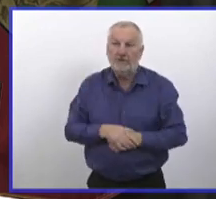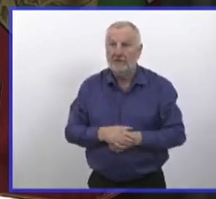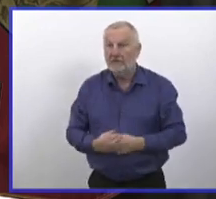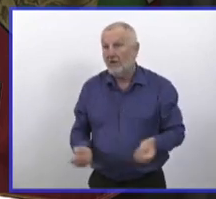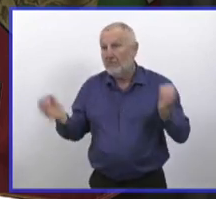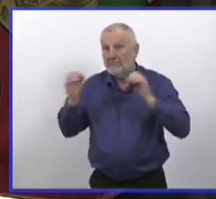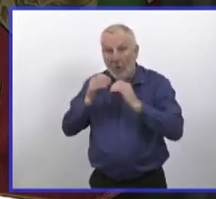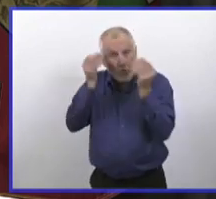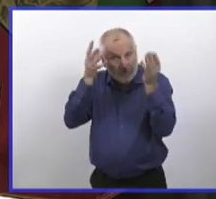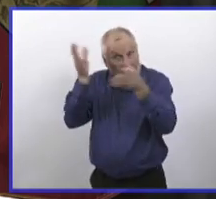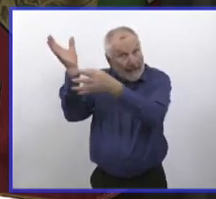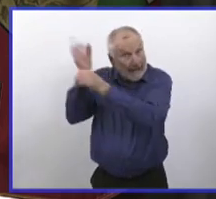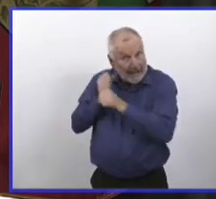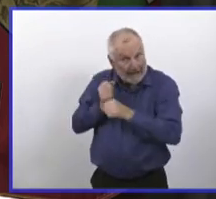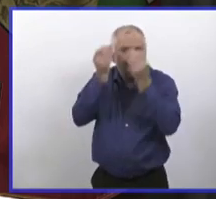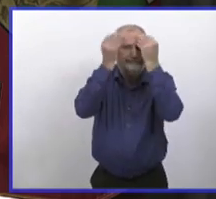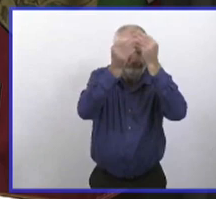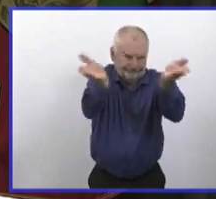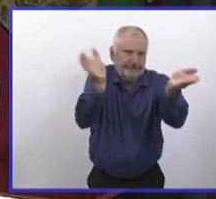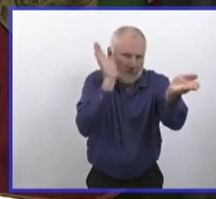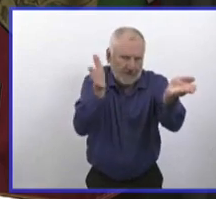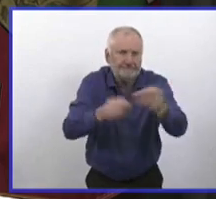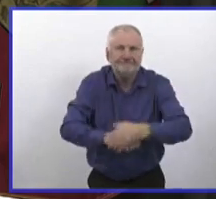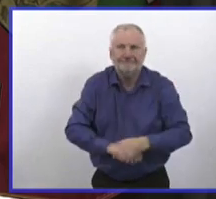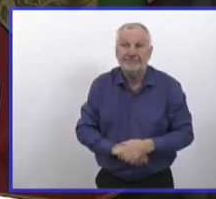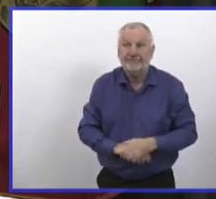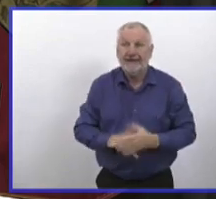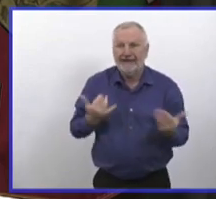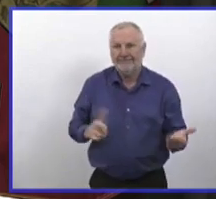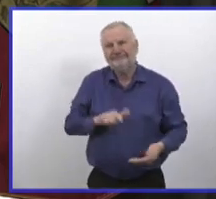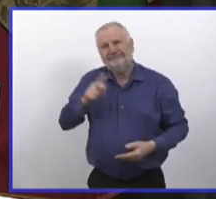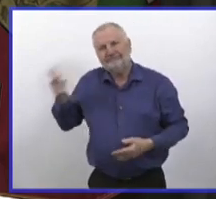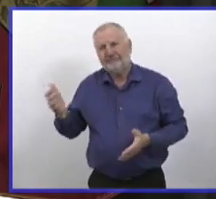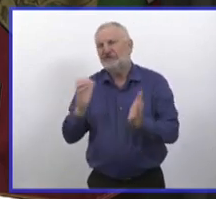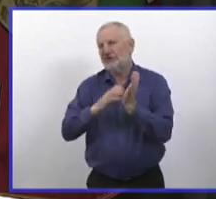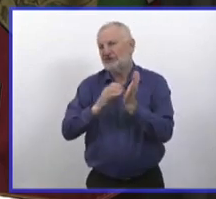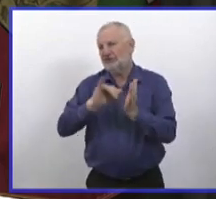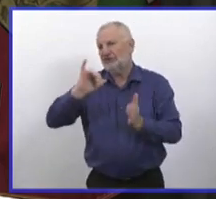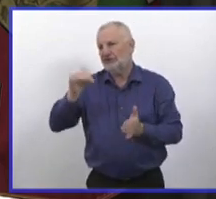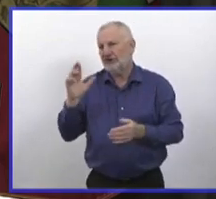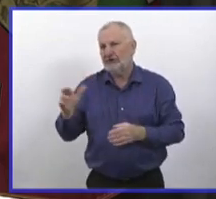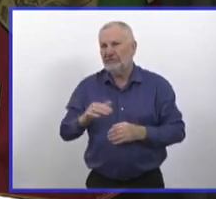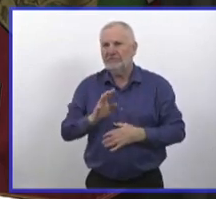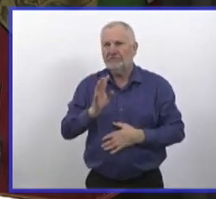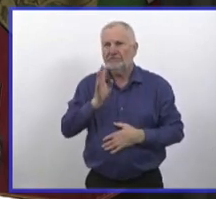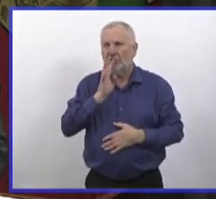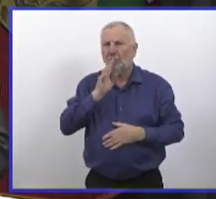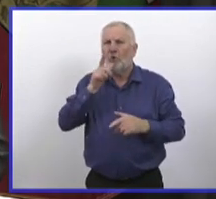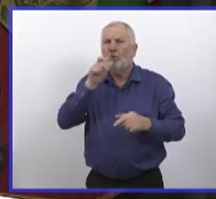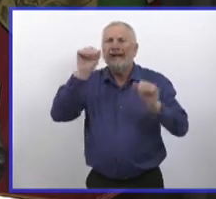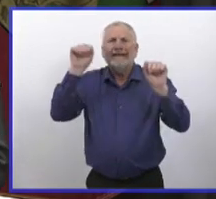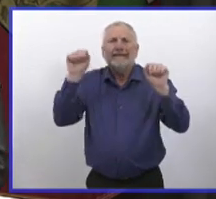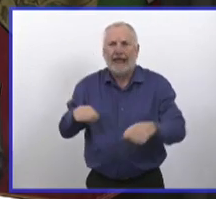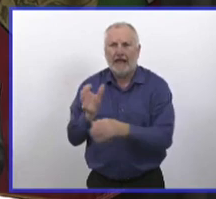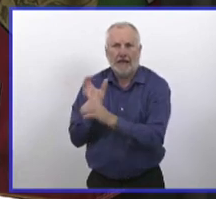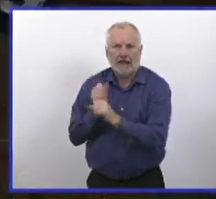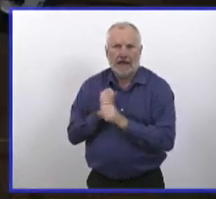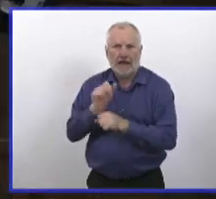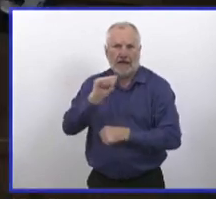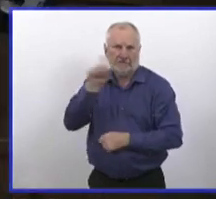will turn it over to Dr. Reimer to go into a bit more detail about the eligibility criteria for the AstraZeneca Covishield vaccine. Thank you so